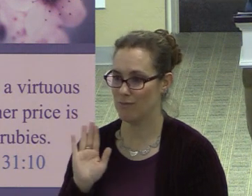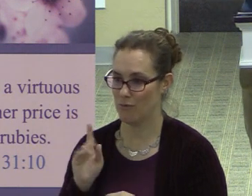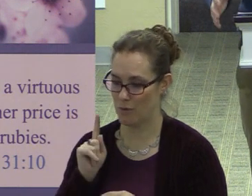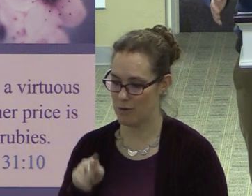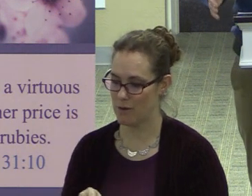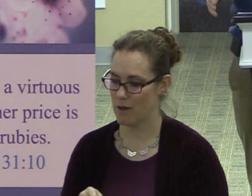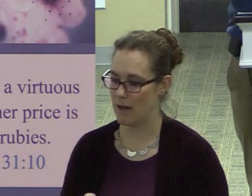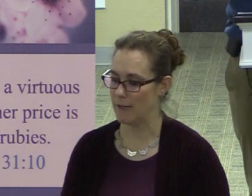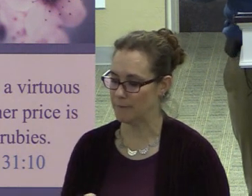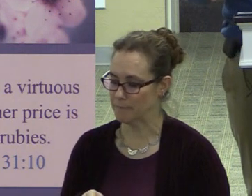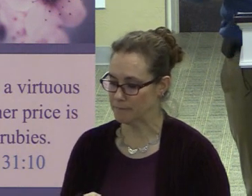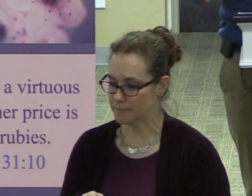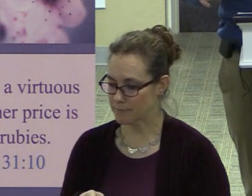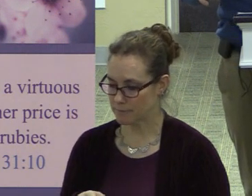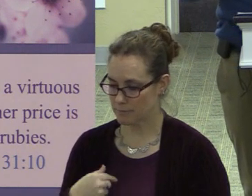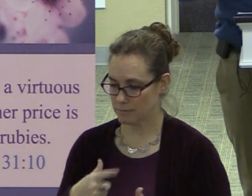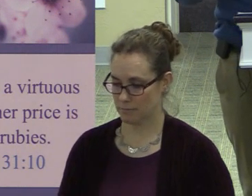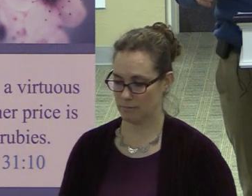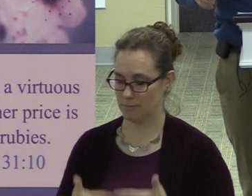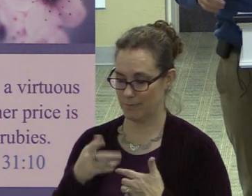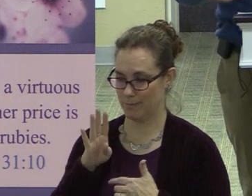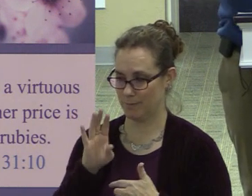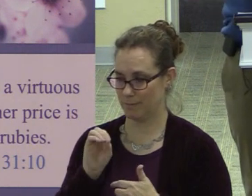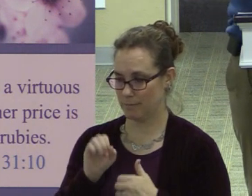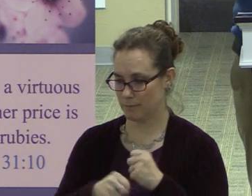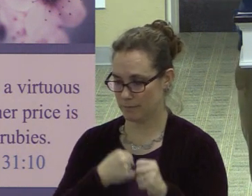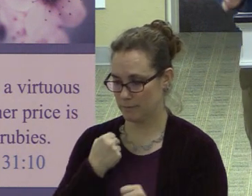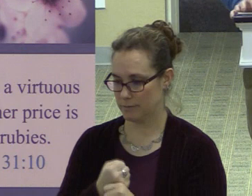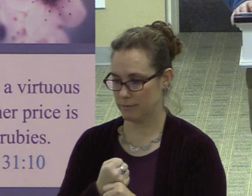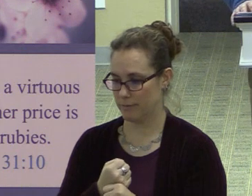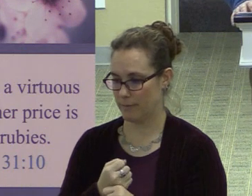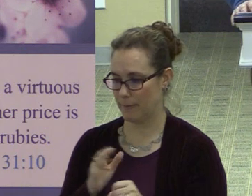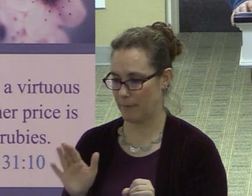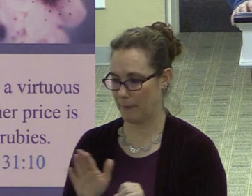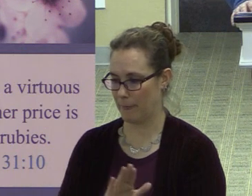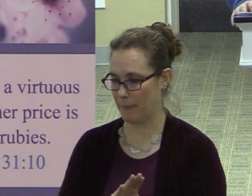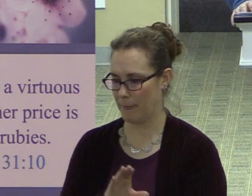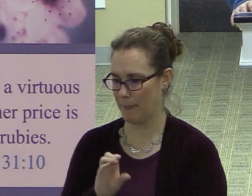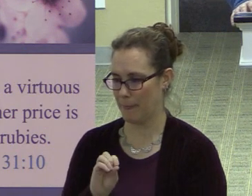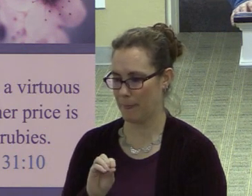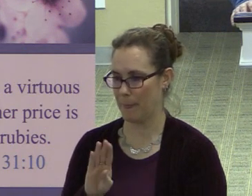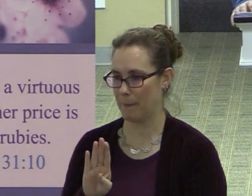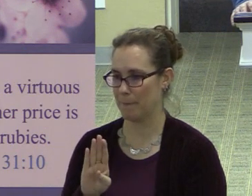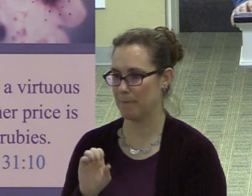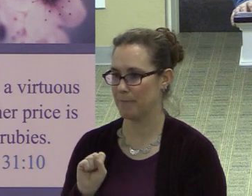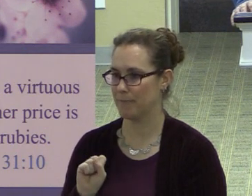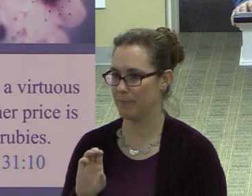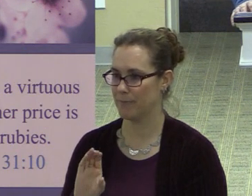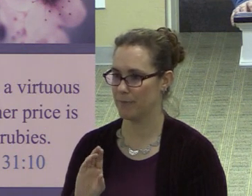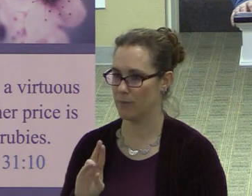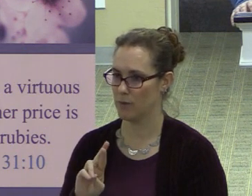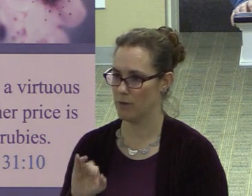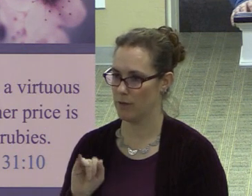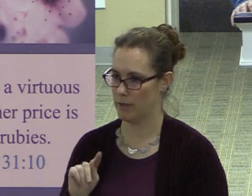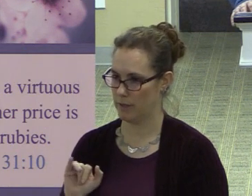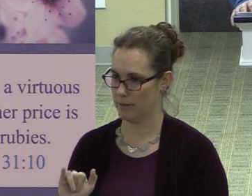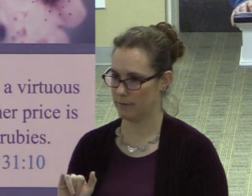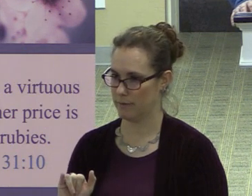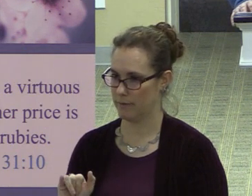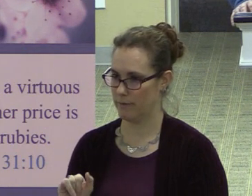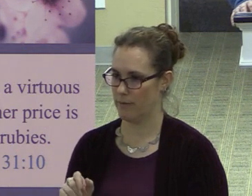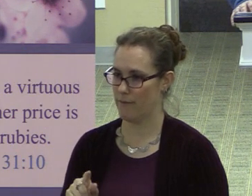He has lived these 40 years in complete obscurity. From the prince of Egypt to